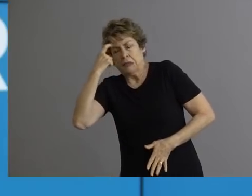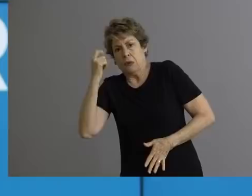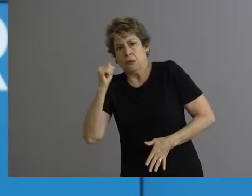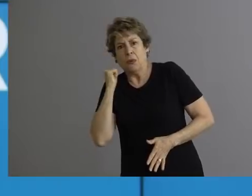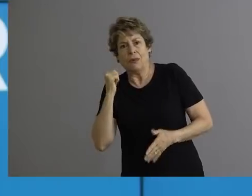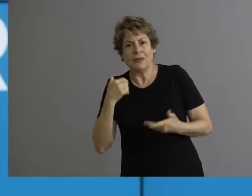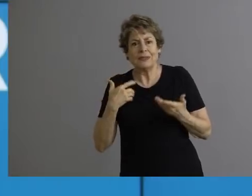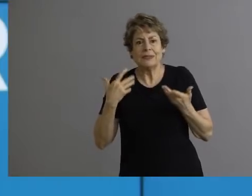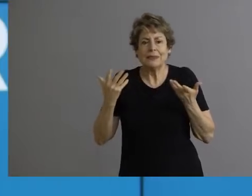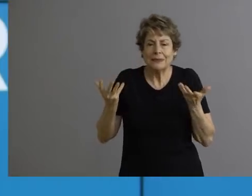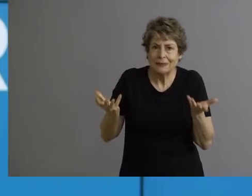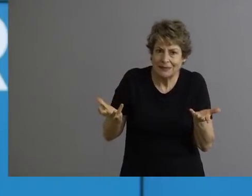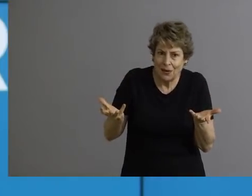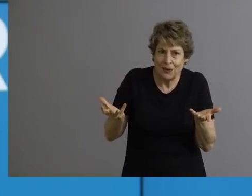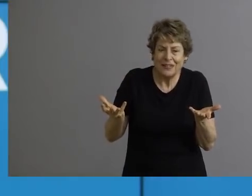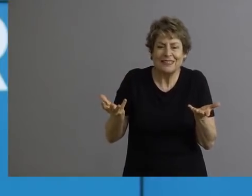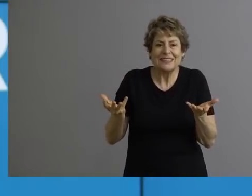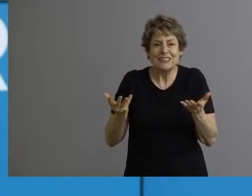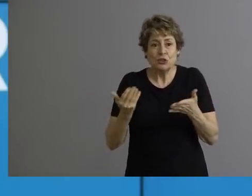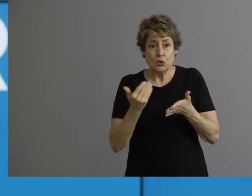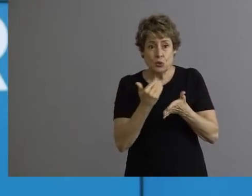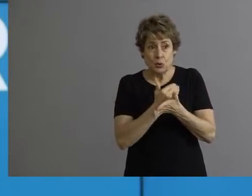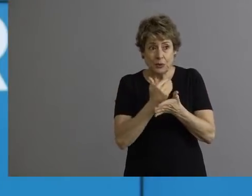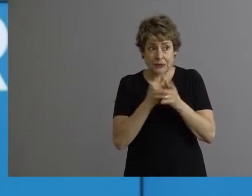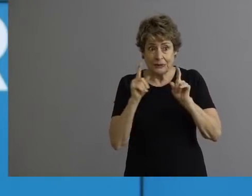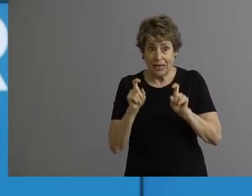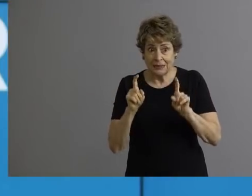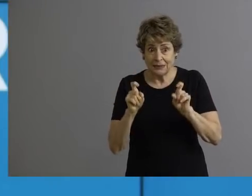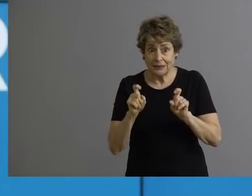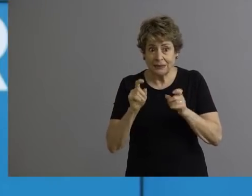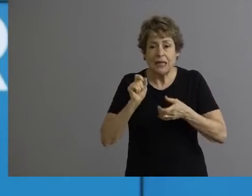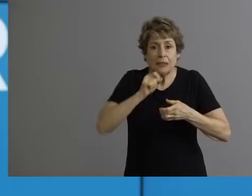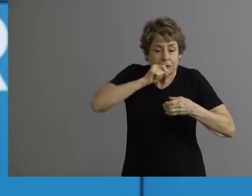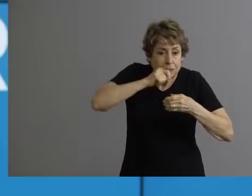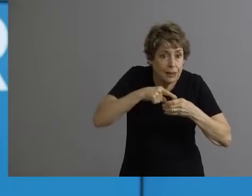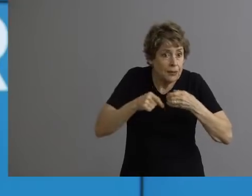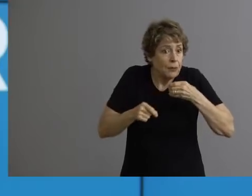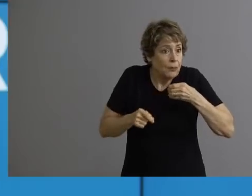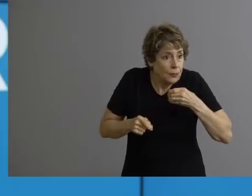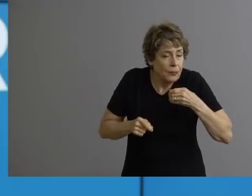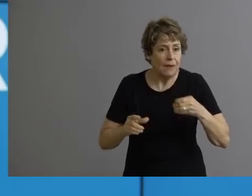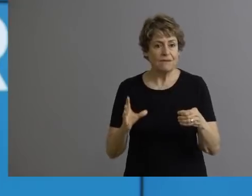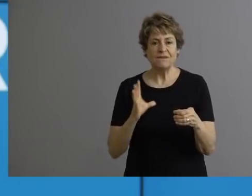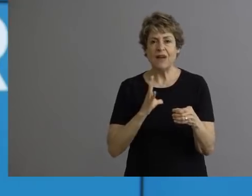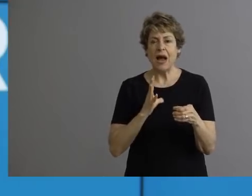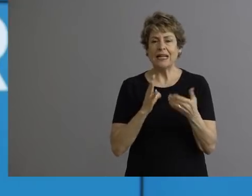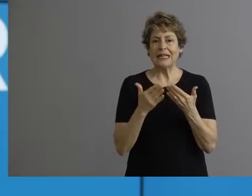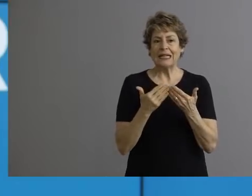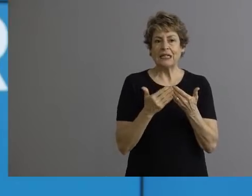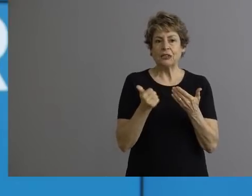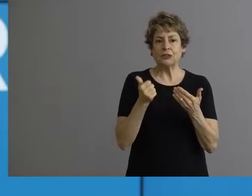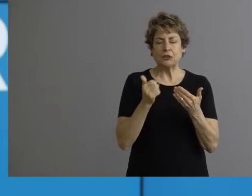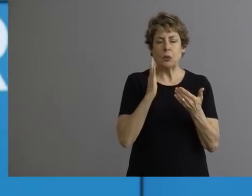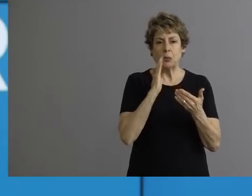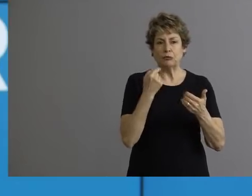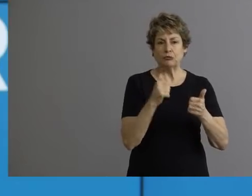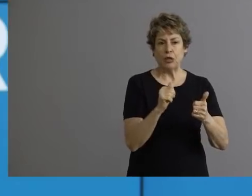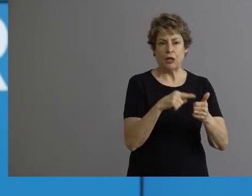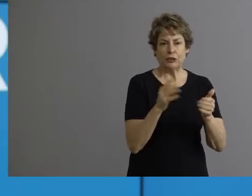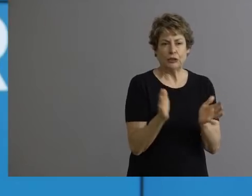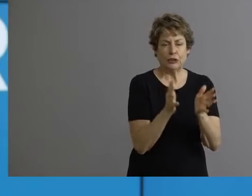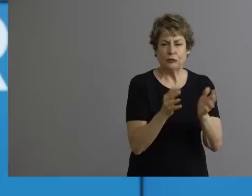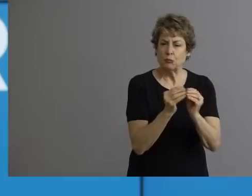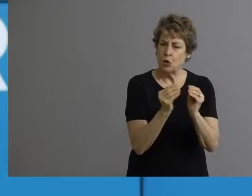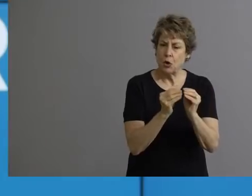and uncomfortable testing going forward, and we're going to continue to target that and the most accurate,